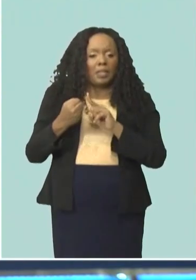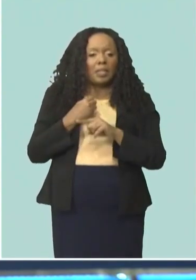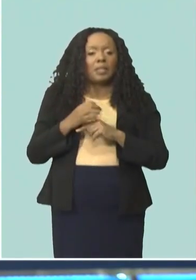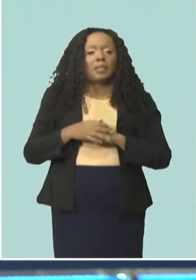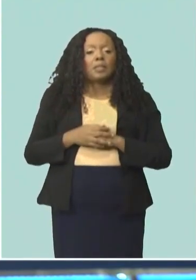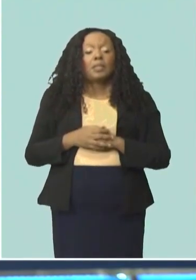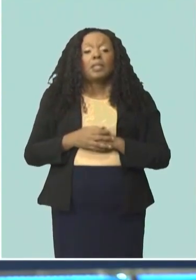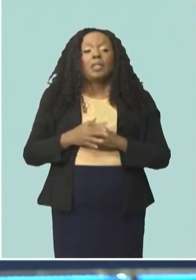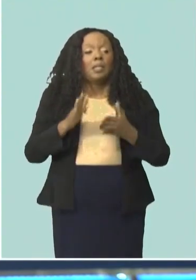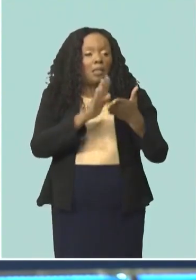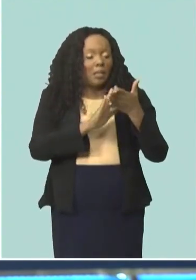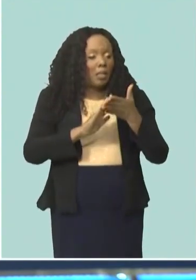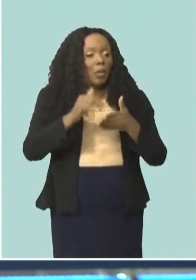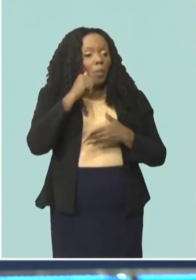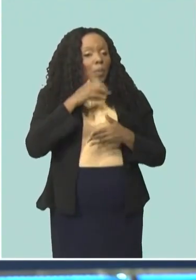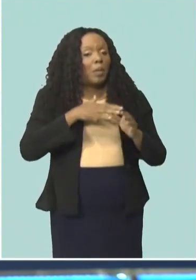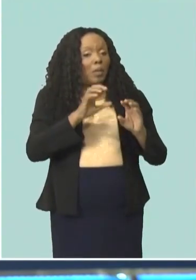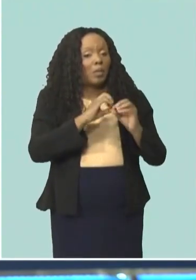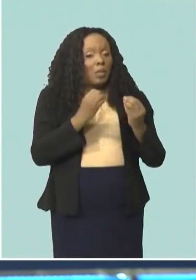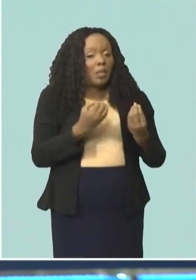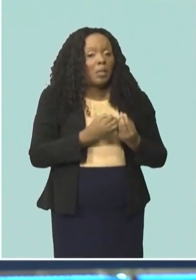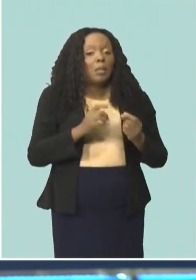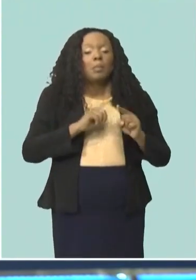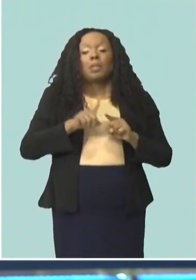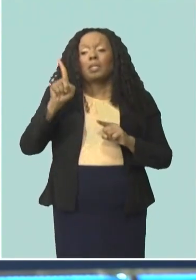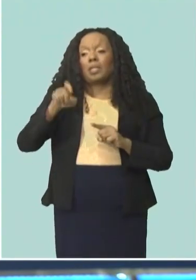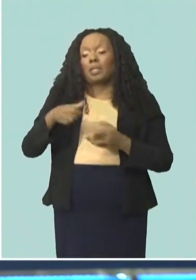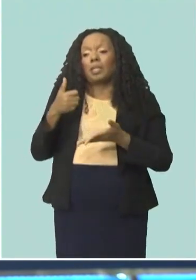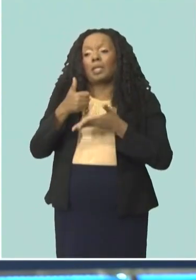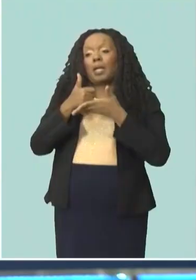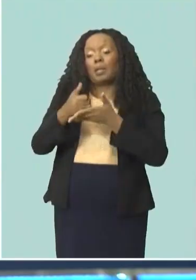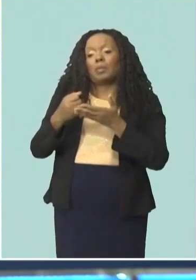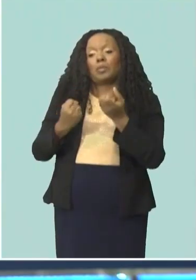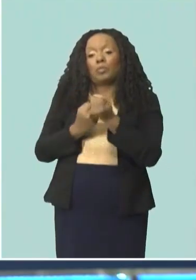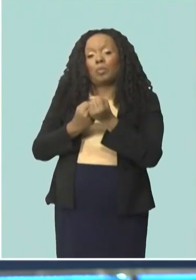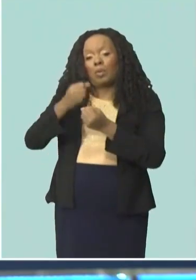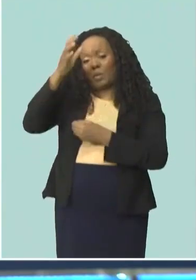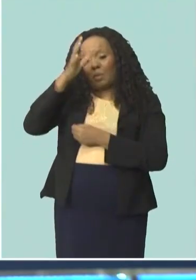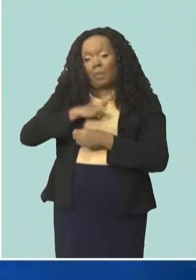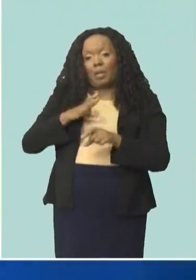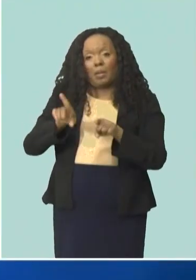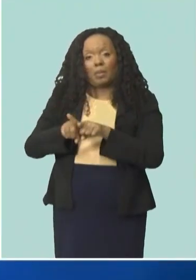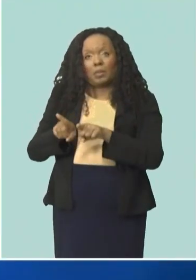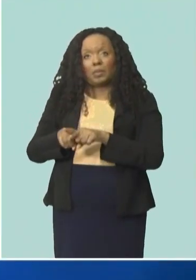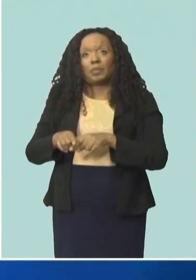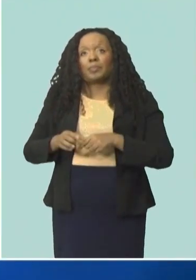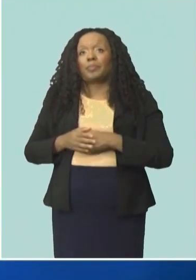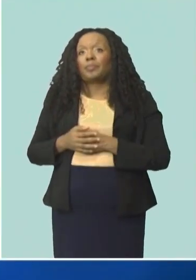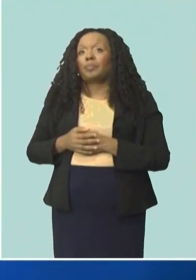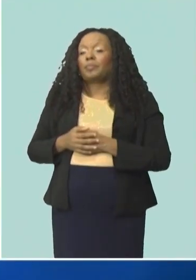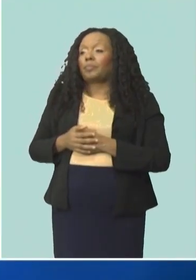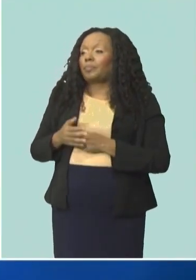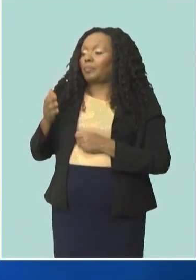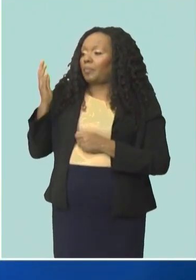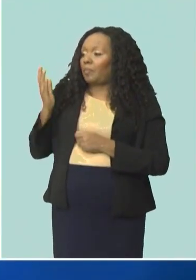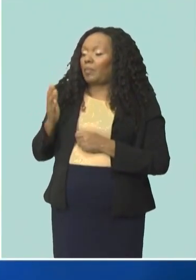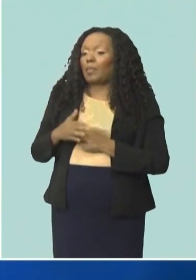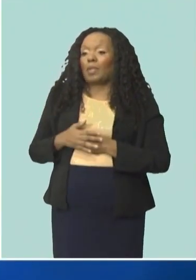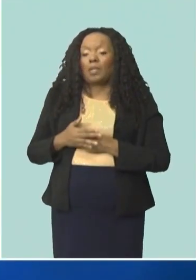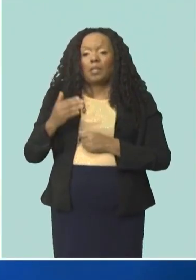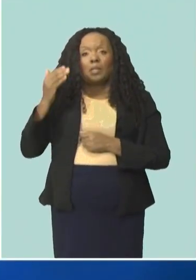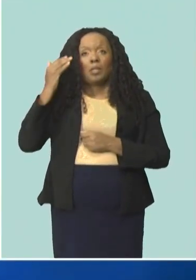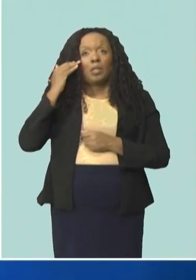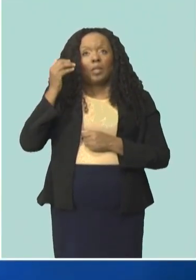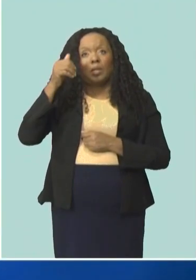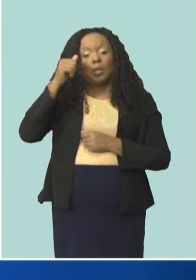women's organizations, he says more needs to be done for the men. We had a woman convicted for murdering